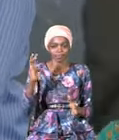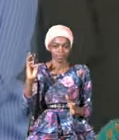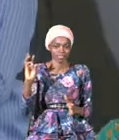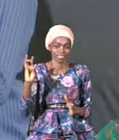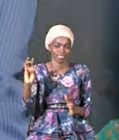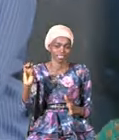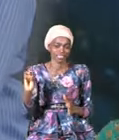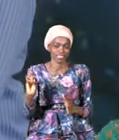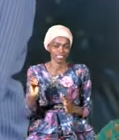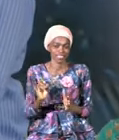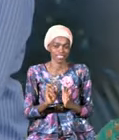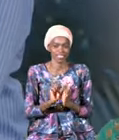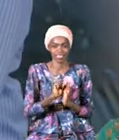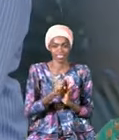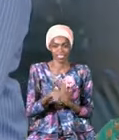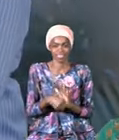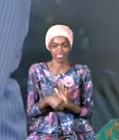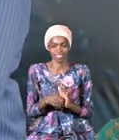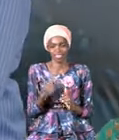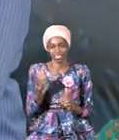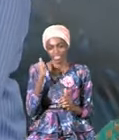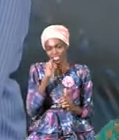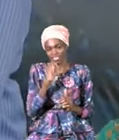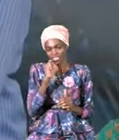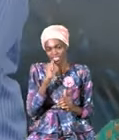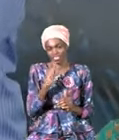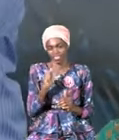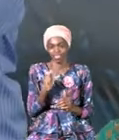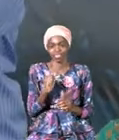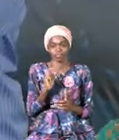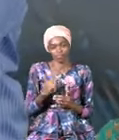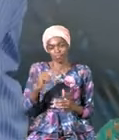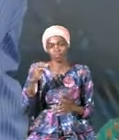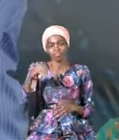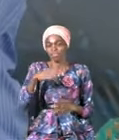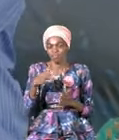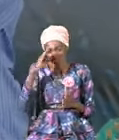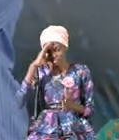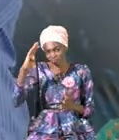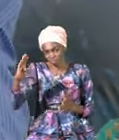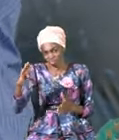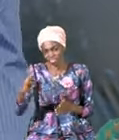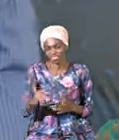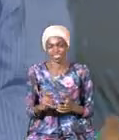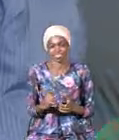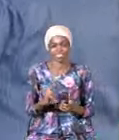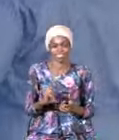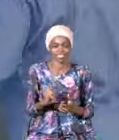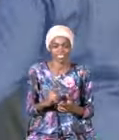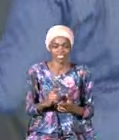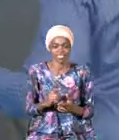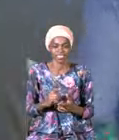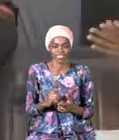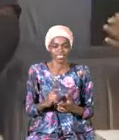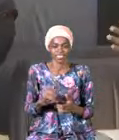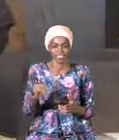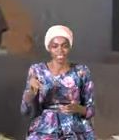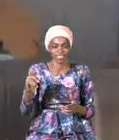you. Welcome, Pastor Taiwo Kukwolati, Senior Advocate of Nigeria.